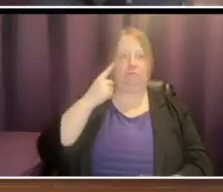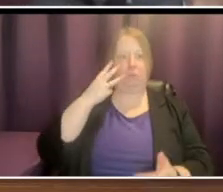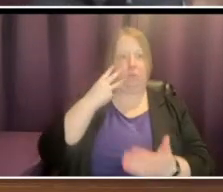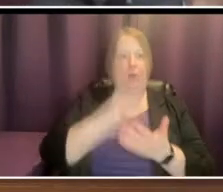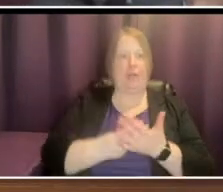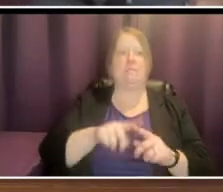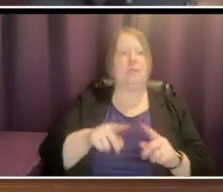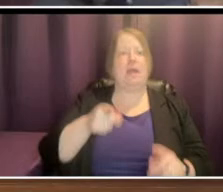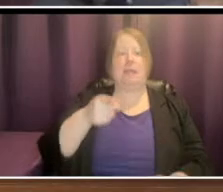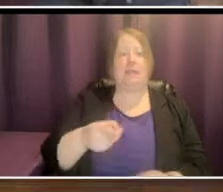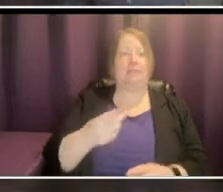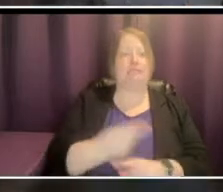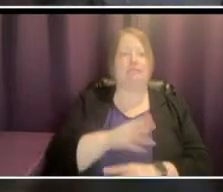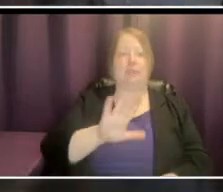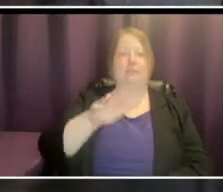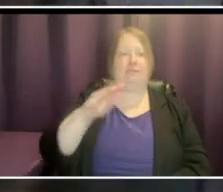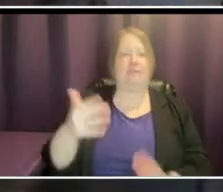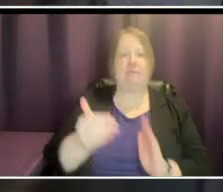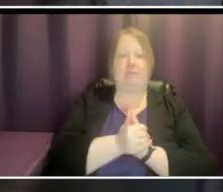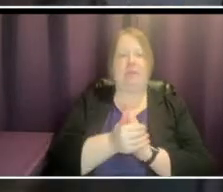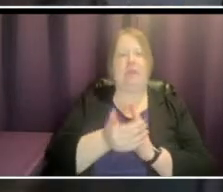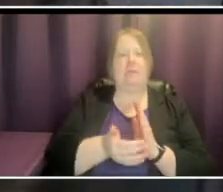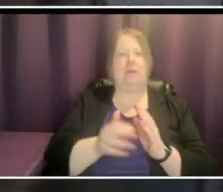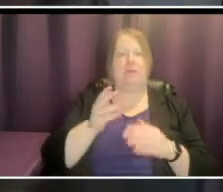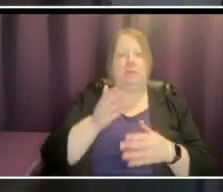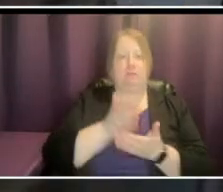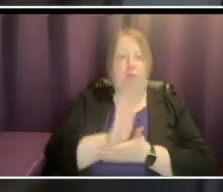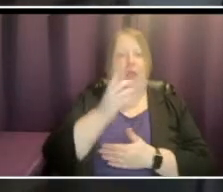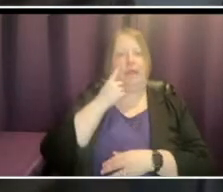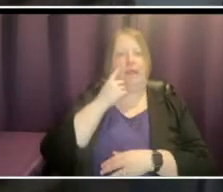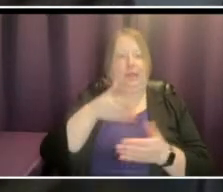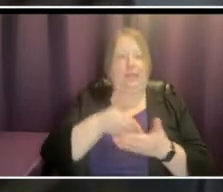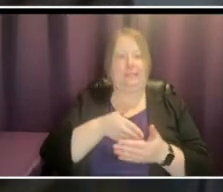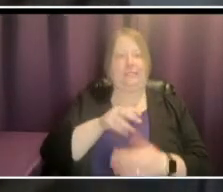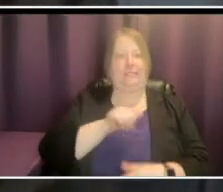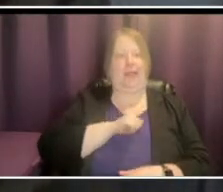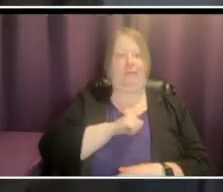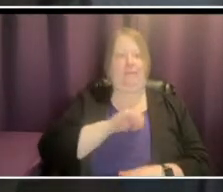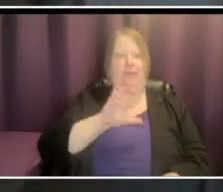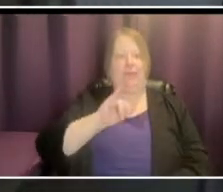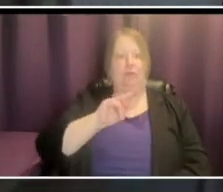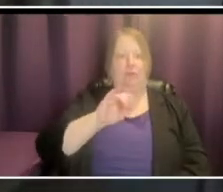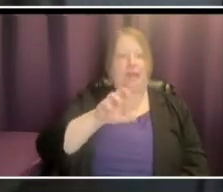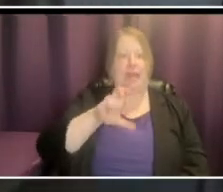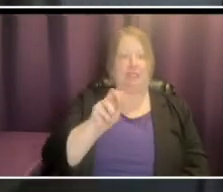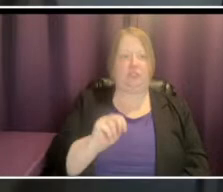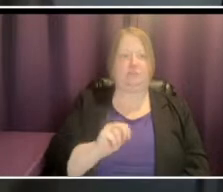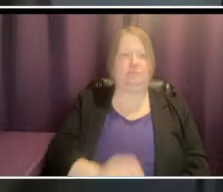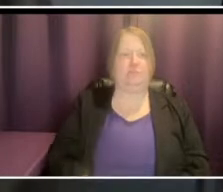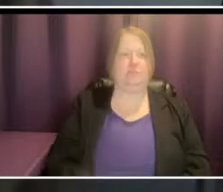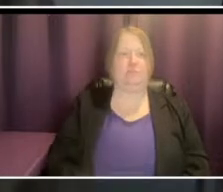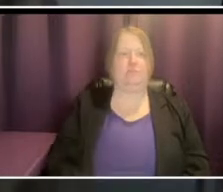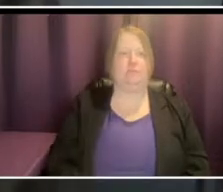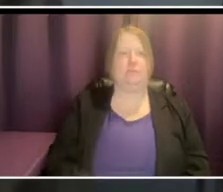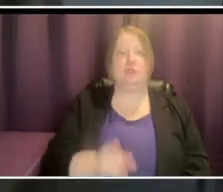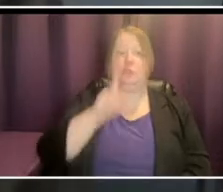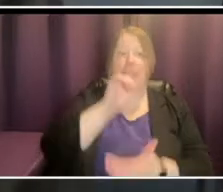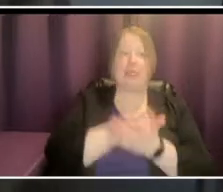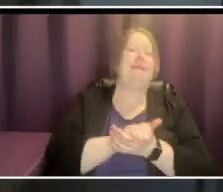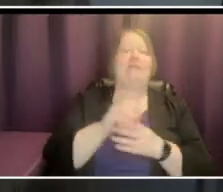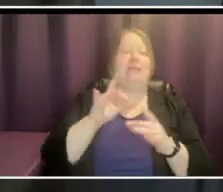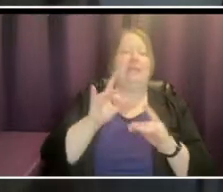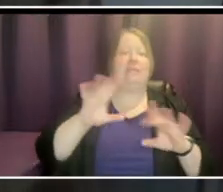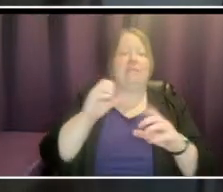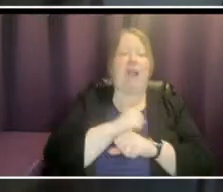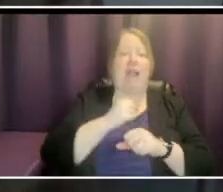self-incrimination. Do you believe the violence on January 6th was justified? On the advice of counsel, I respectfully declined